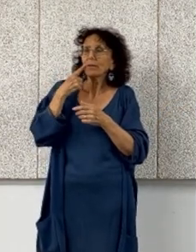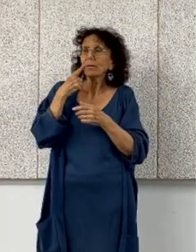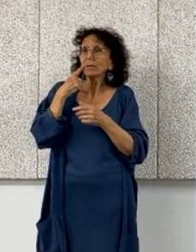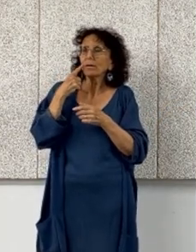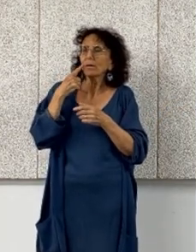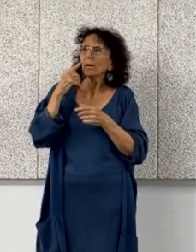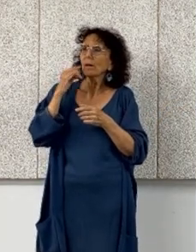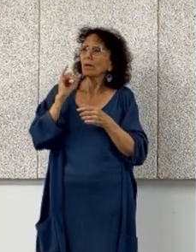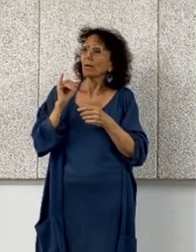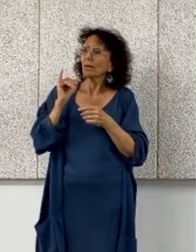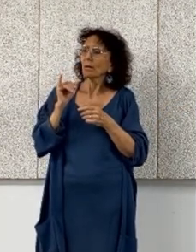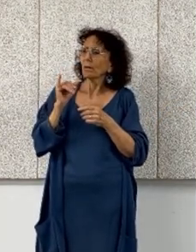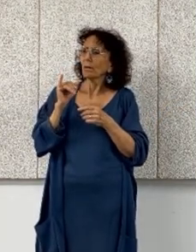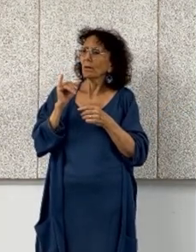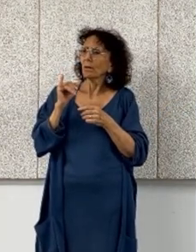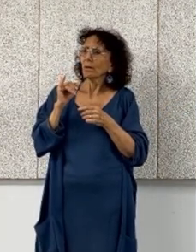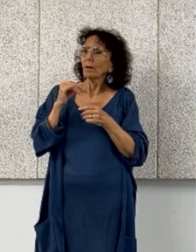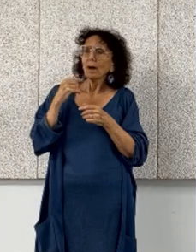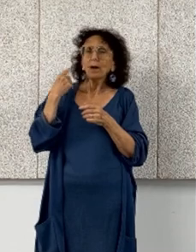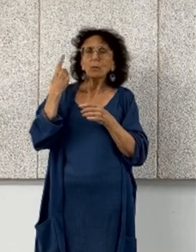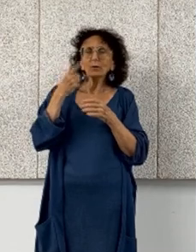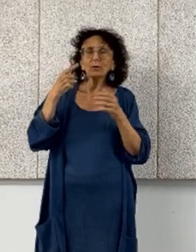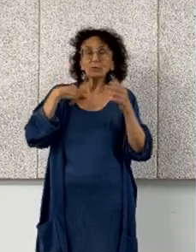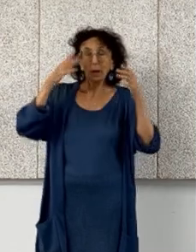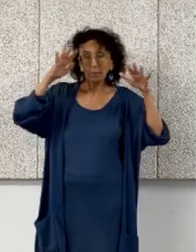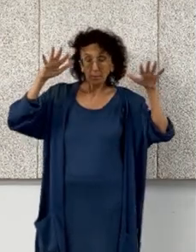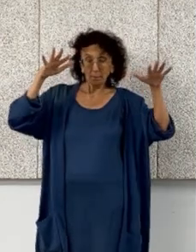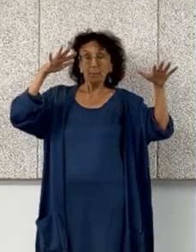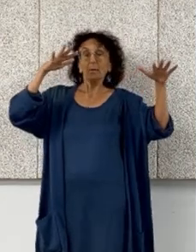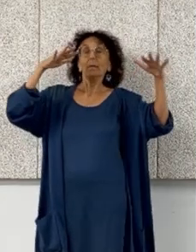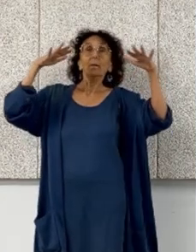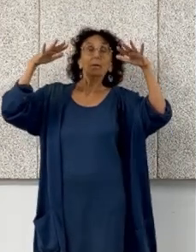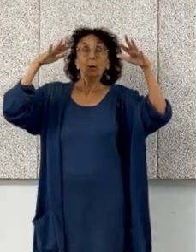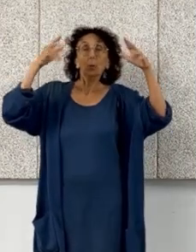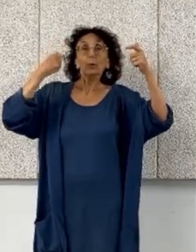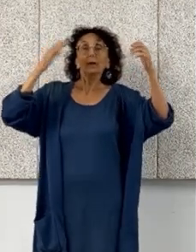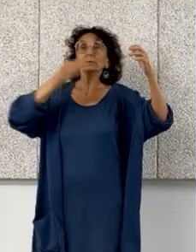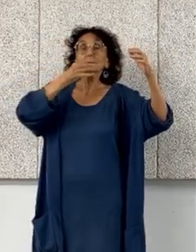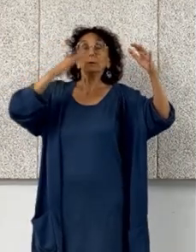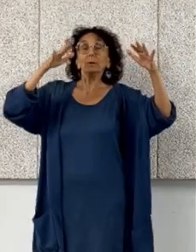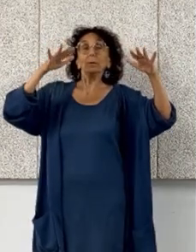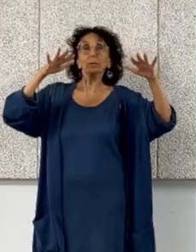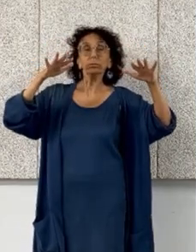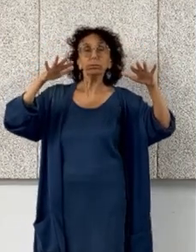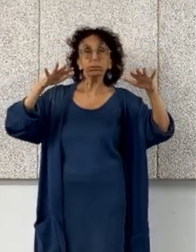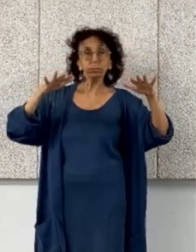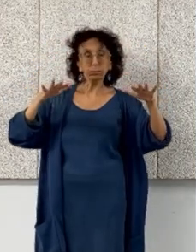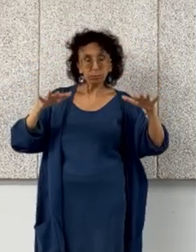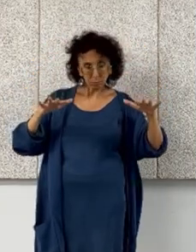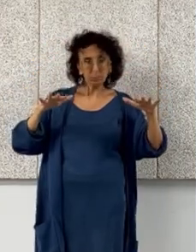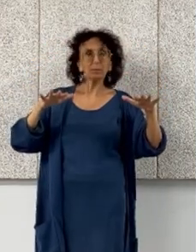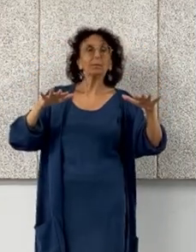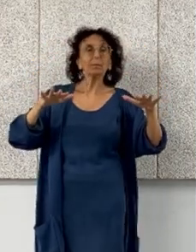oh, I wonder if the fugue state will now recede, sort of